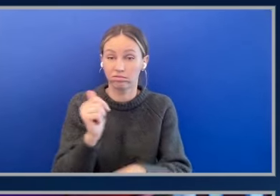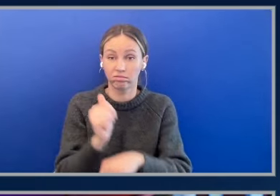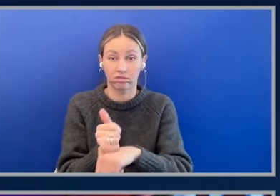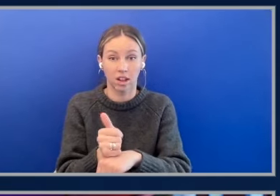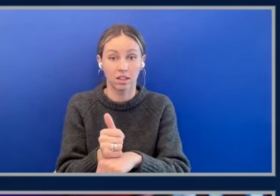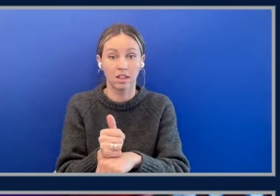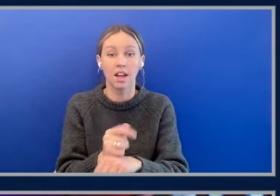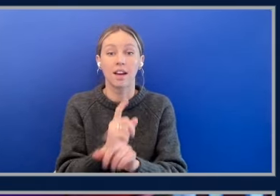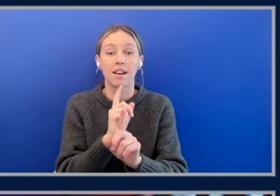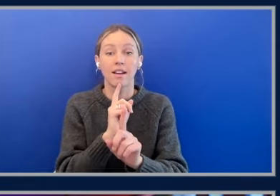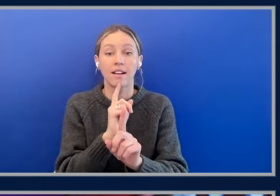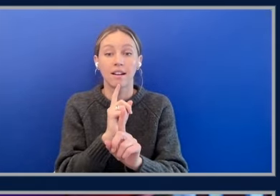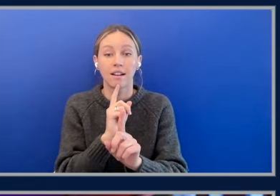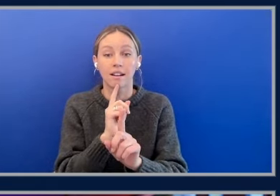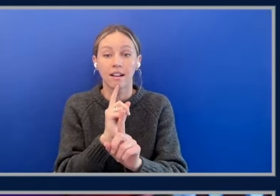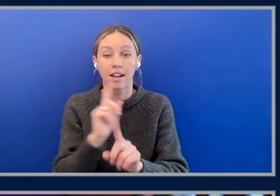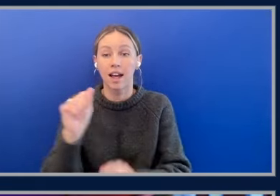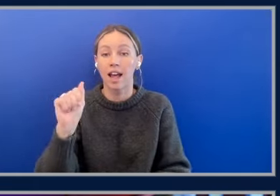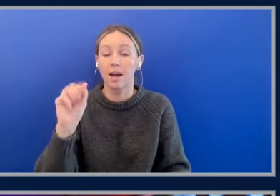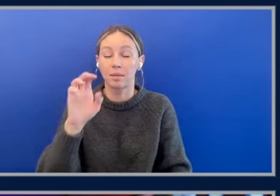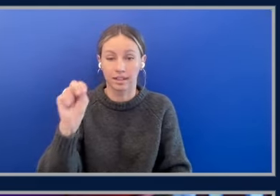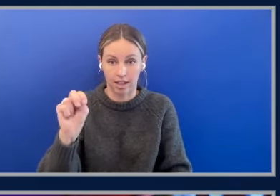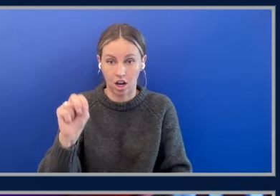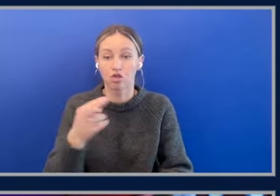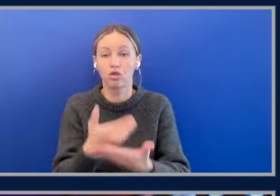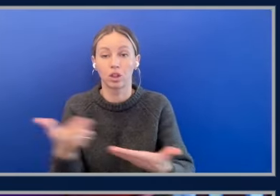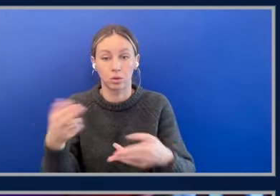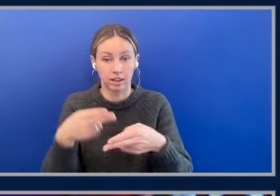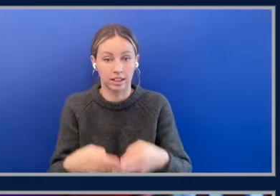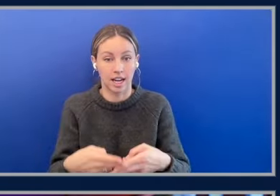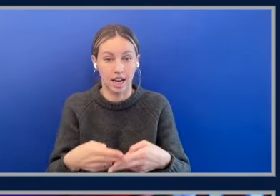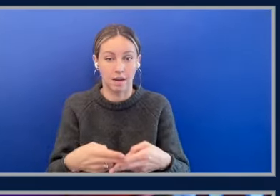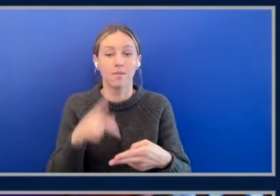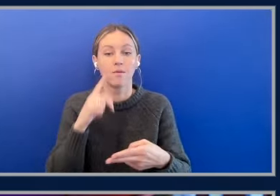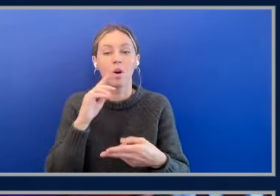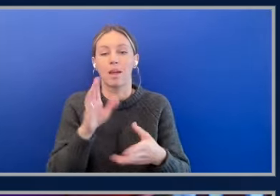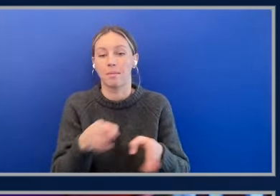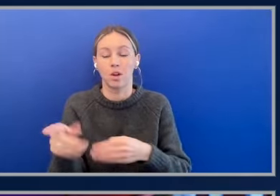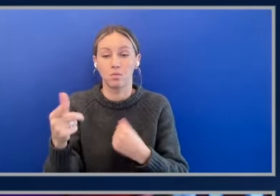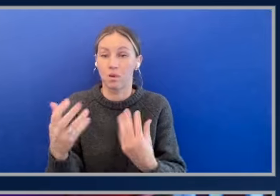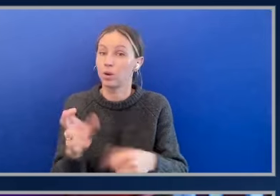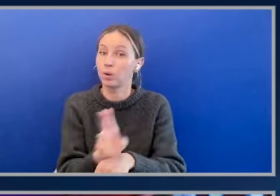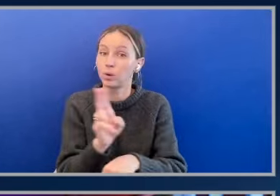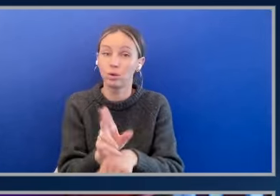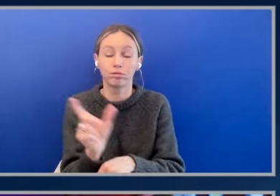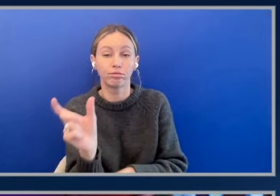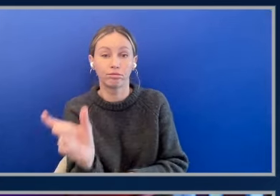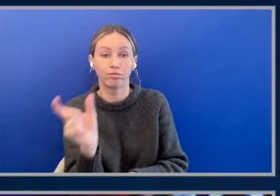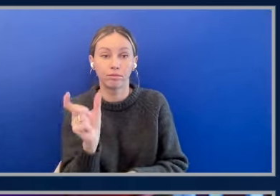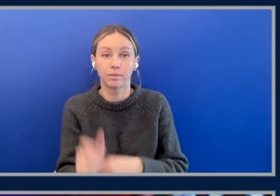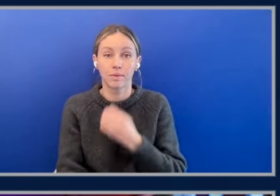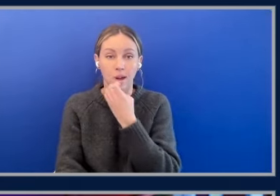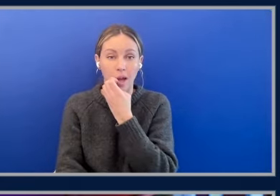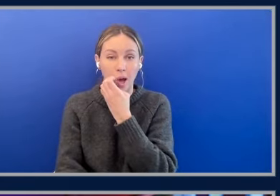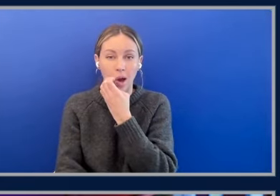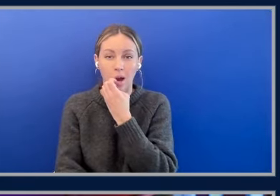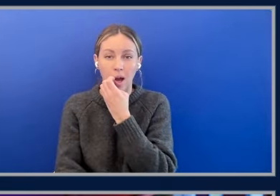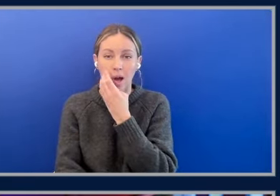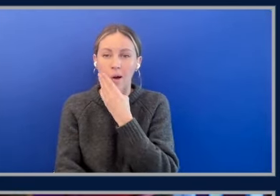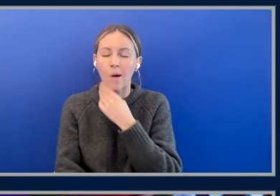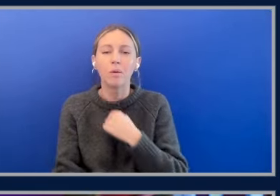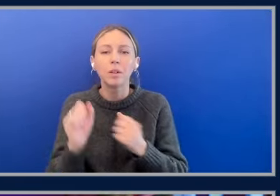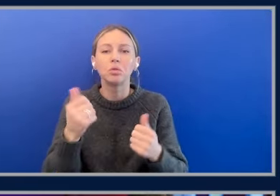Amazon resource name of the training plan that you want to use. Okay, so that's it. You just run. We can also try running. Let's see what